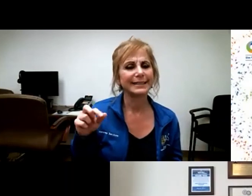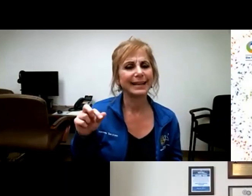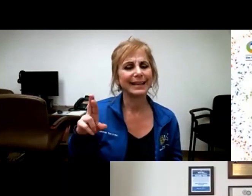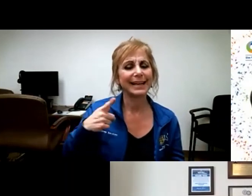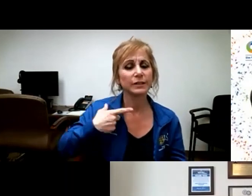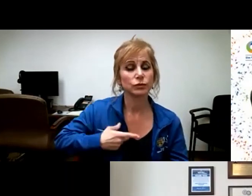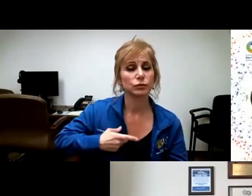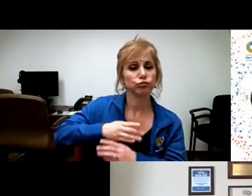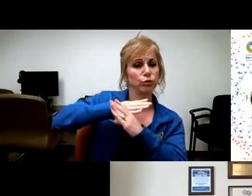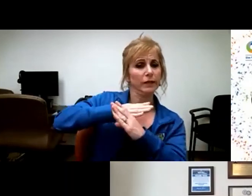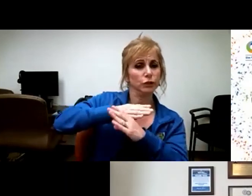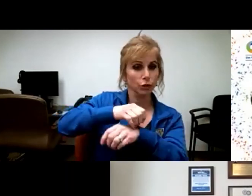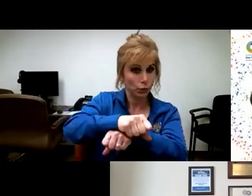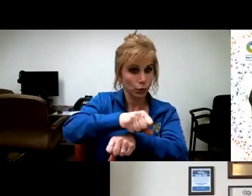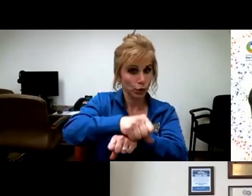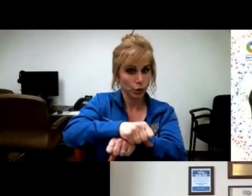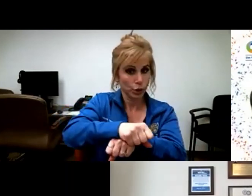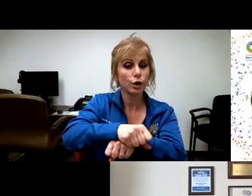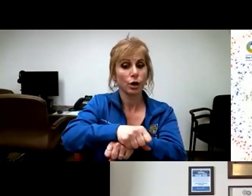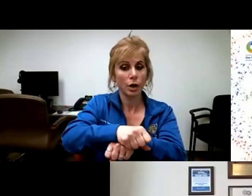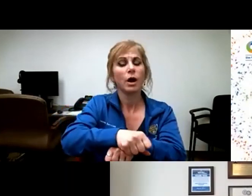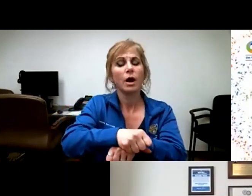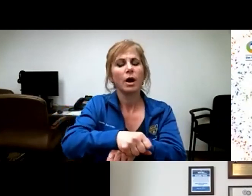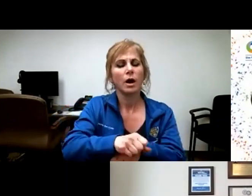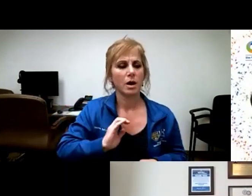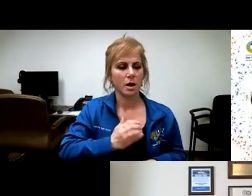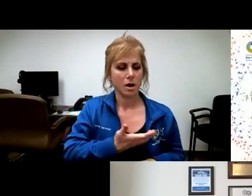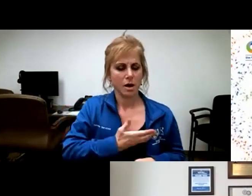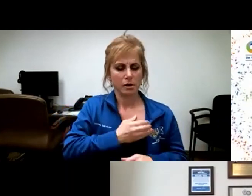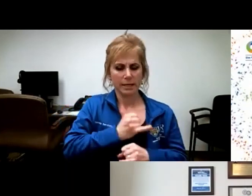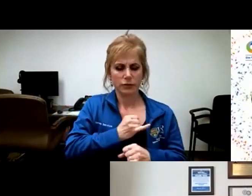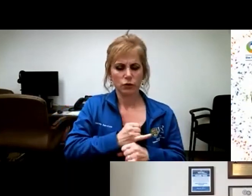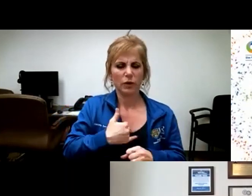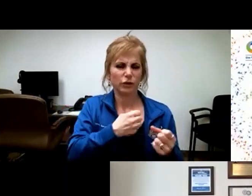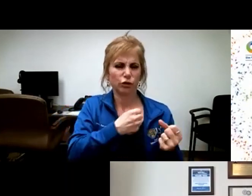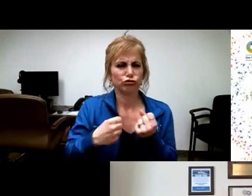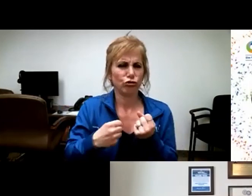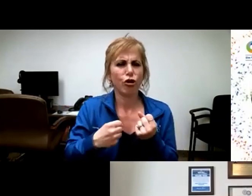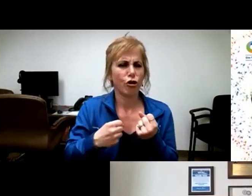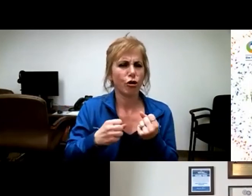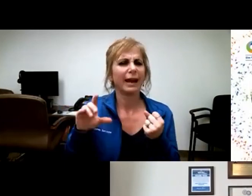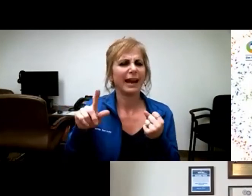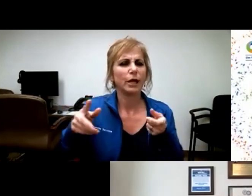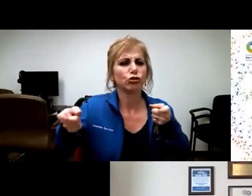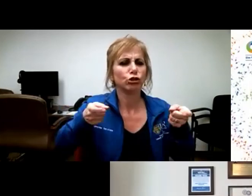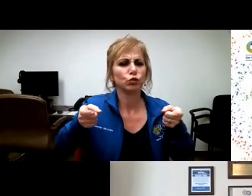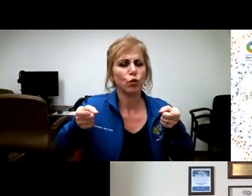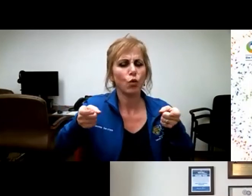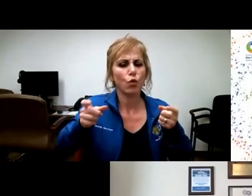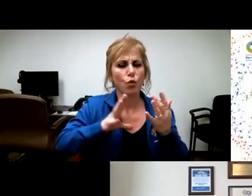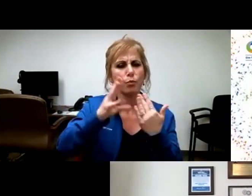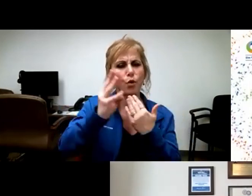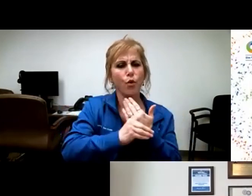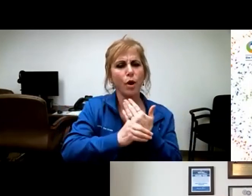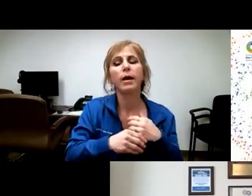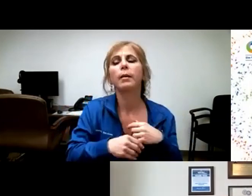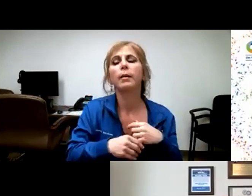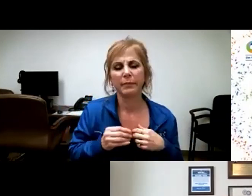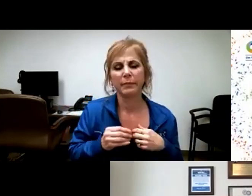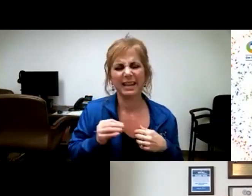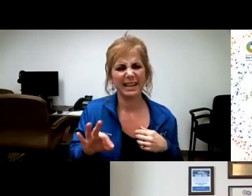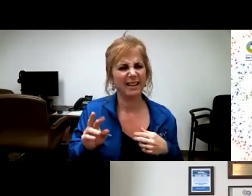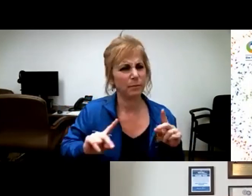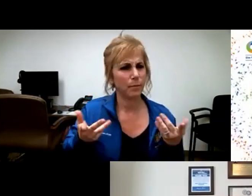Cancer Institute has a really strong cancer control program, and that mostly is working with people who already have cancer patients and survivors. But we've really been